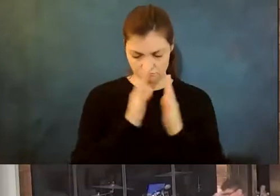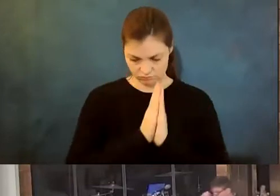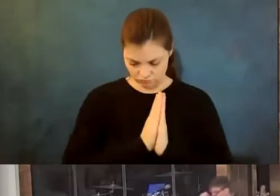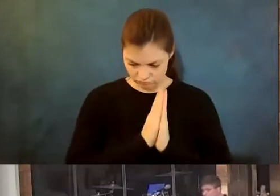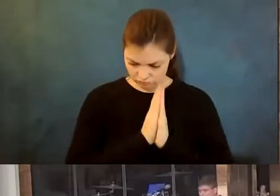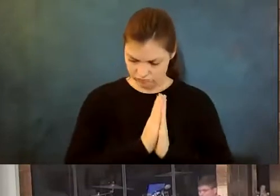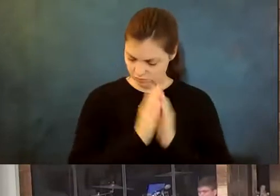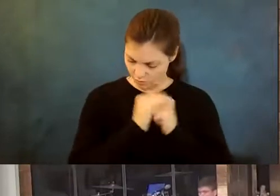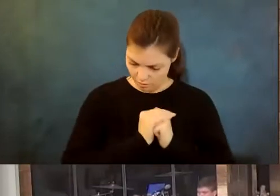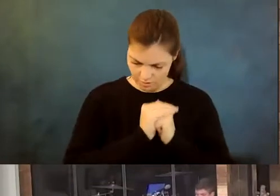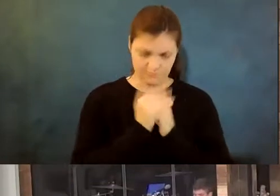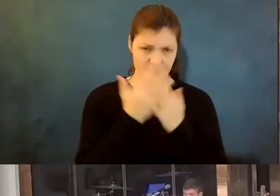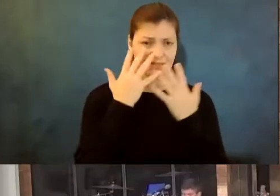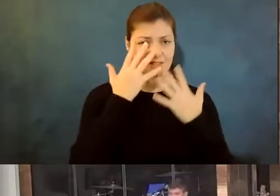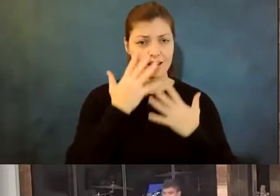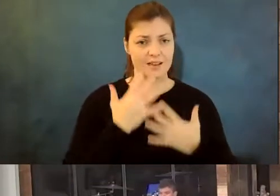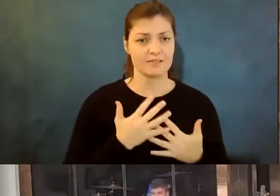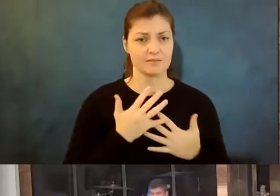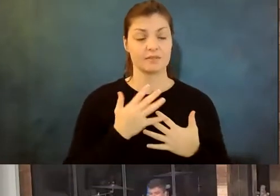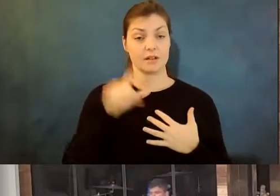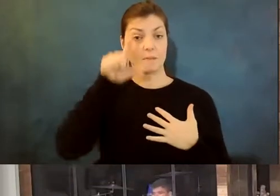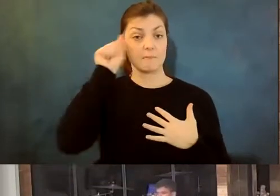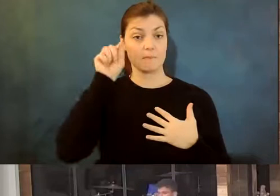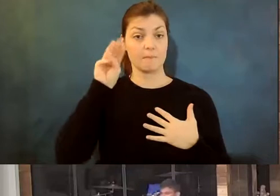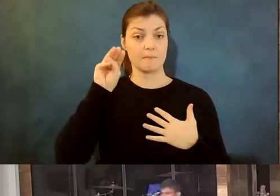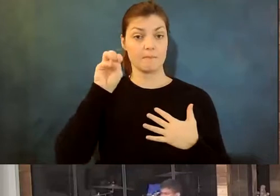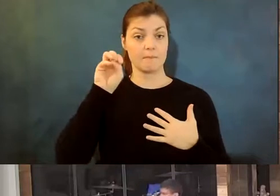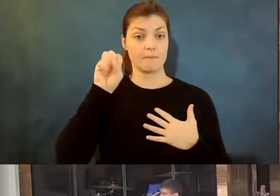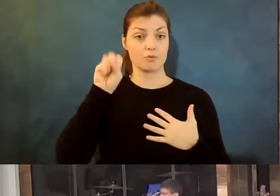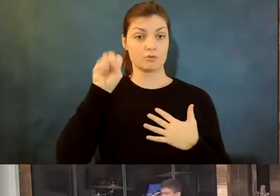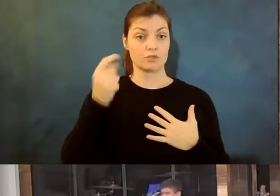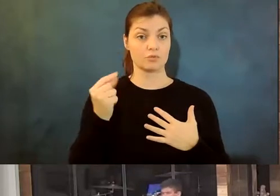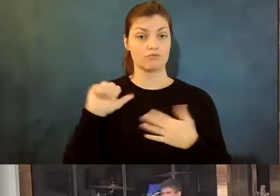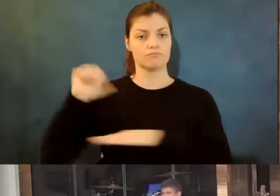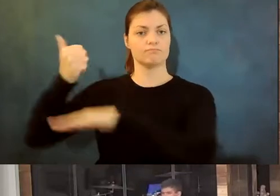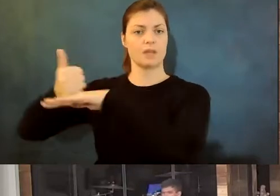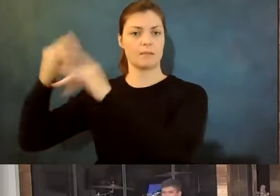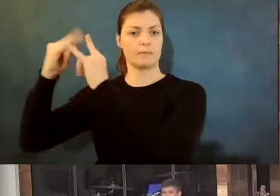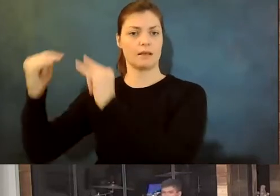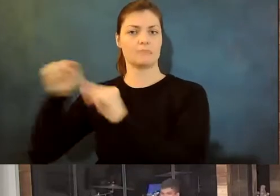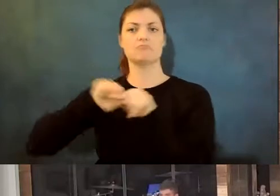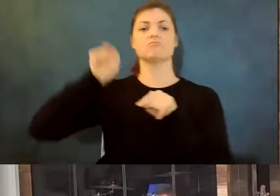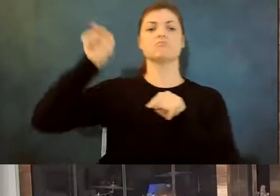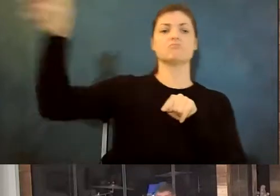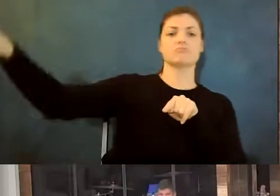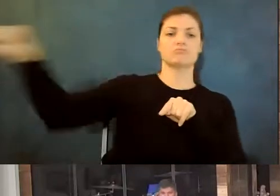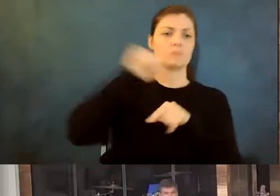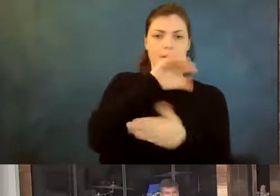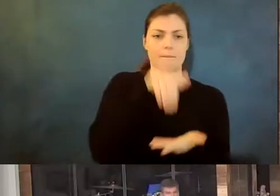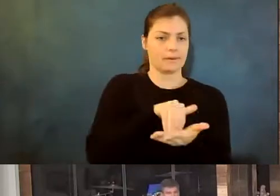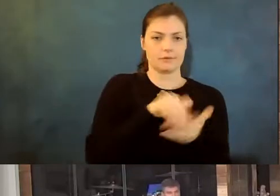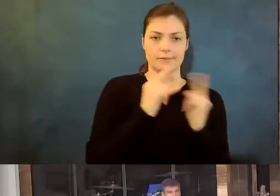prayer. Moses pitched his tent outside the camp. Why outside the camp? Why didn't he just pitch it right in the middle of the